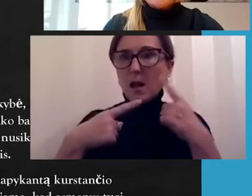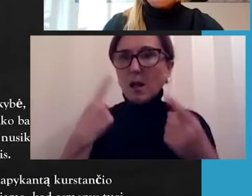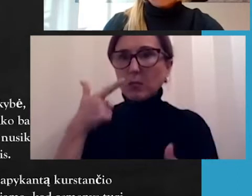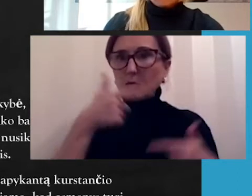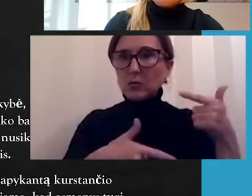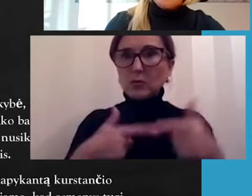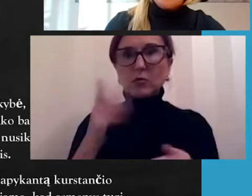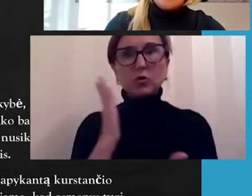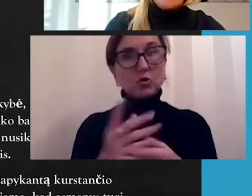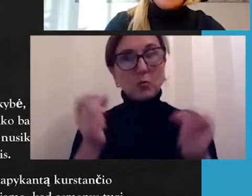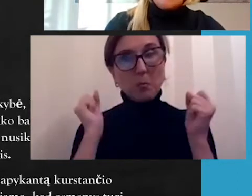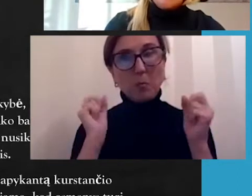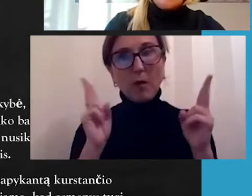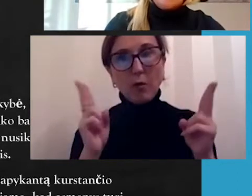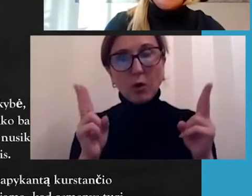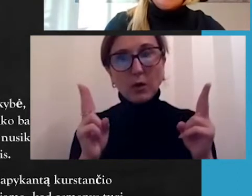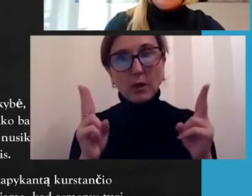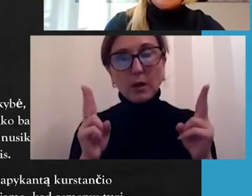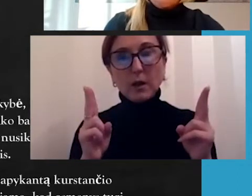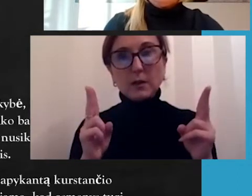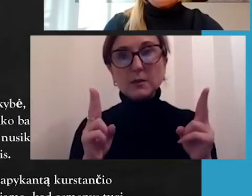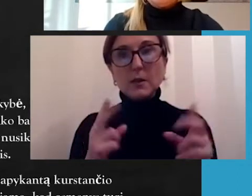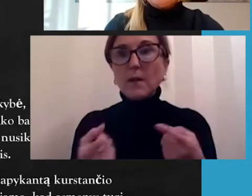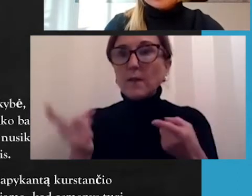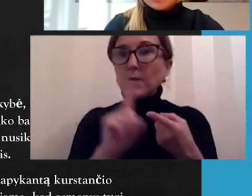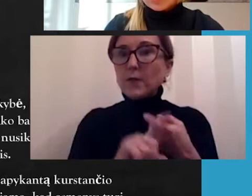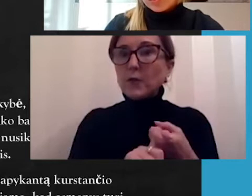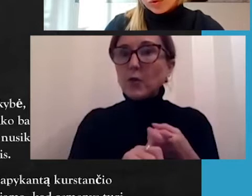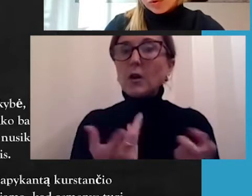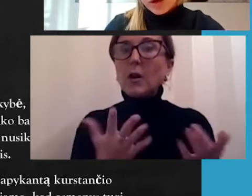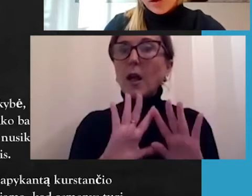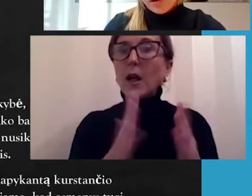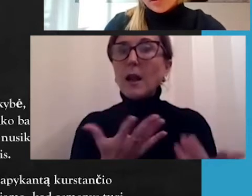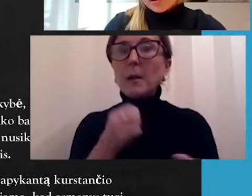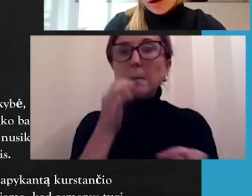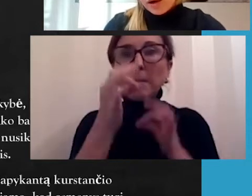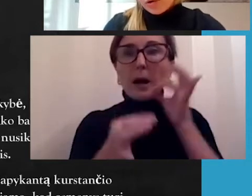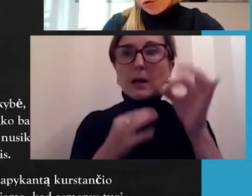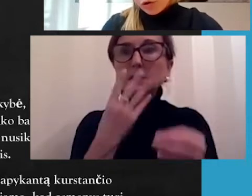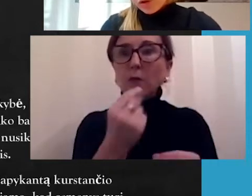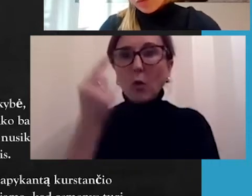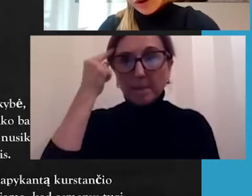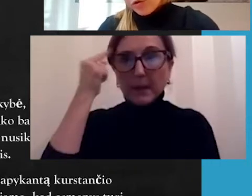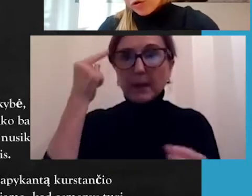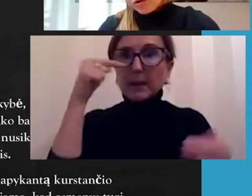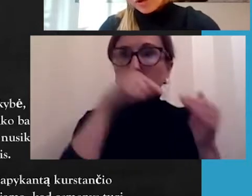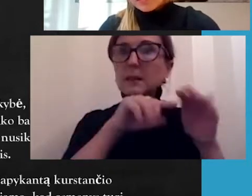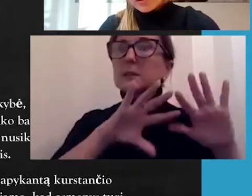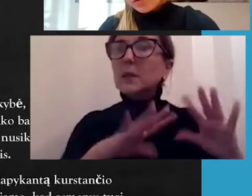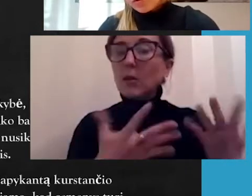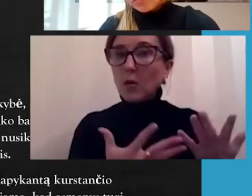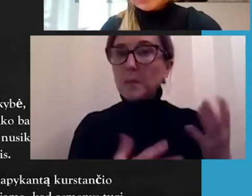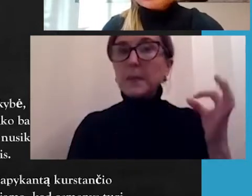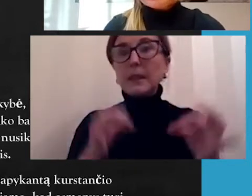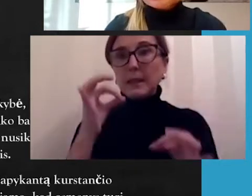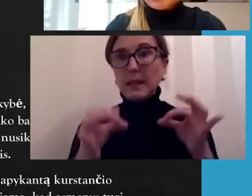aspects were the following: that the hate speech should be interrelated to the content of the speech